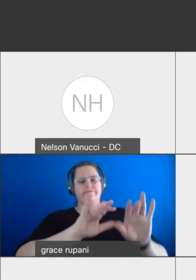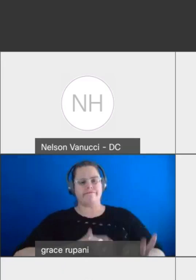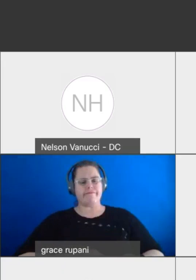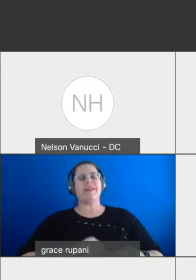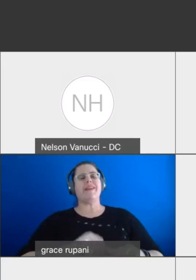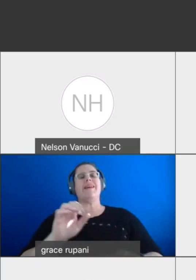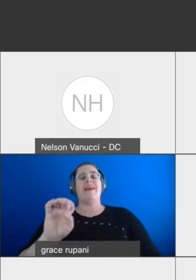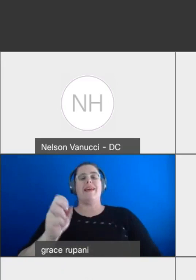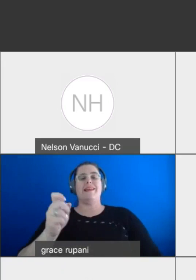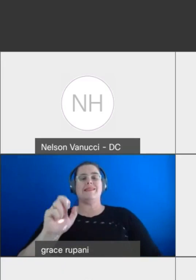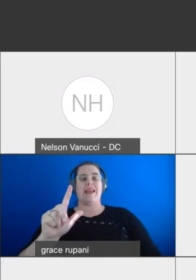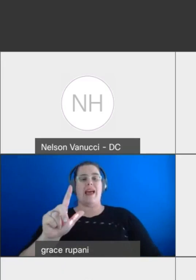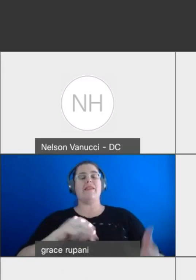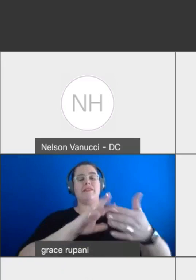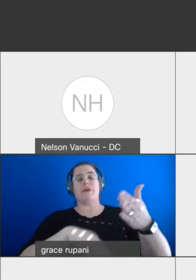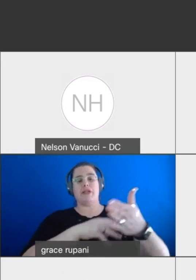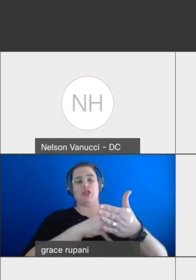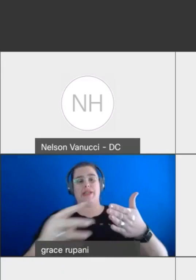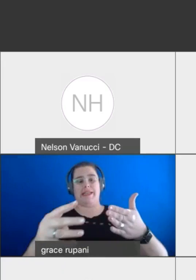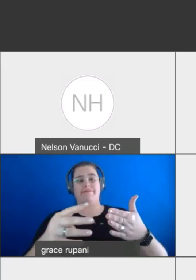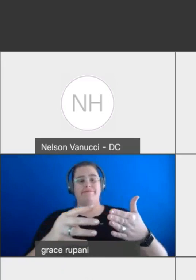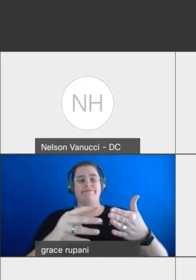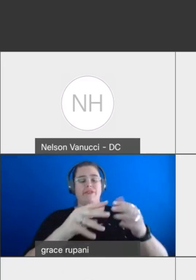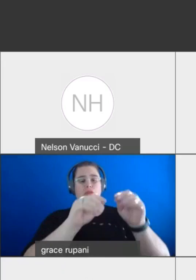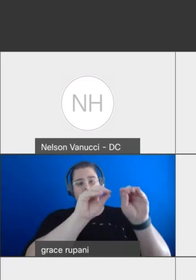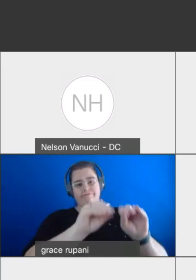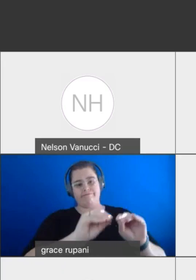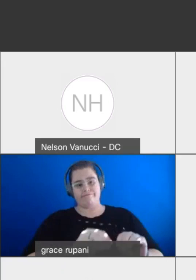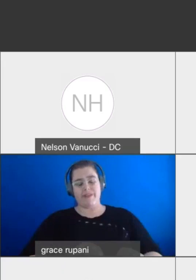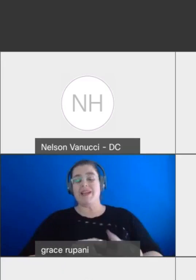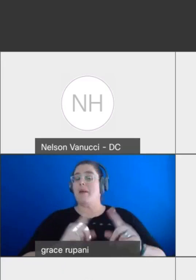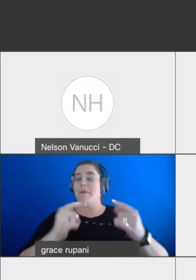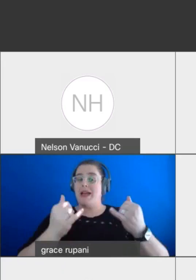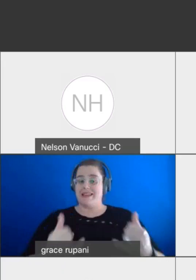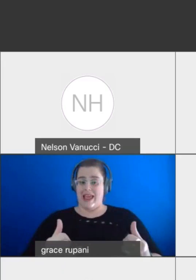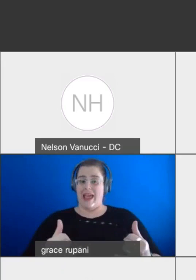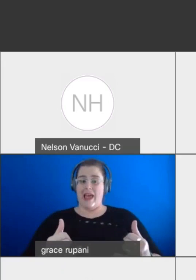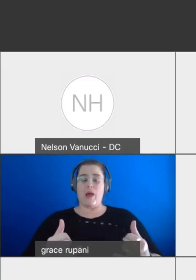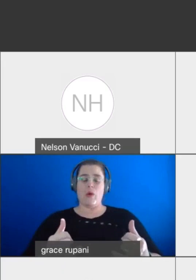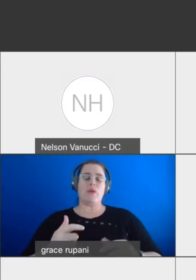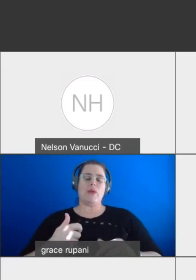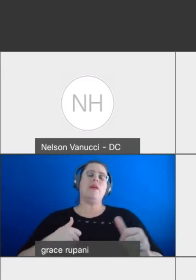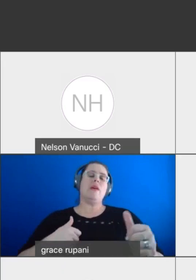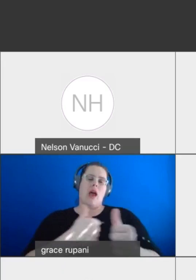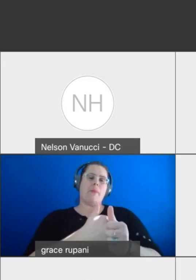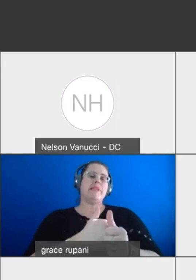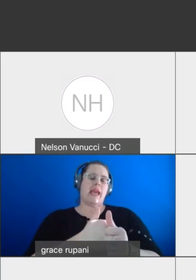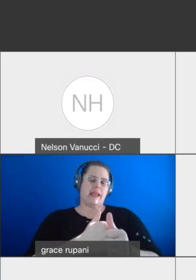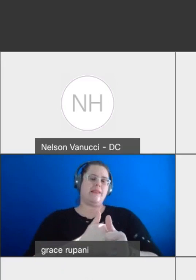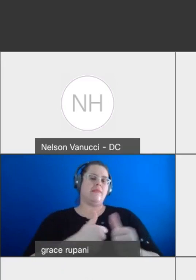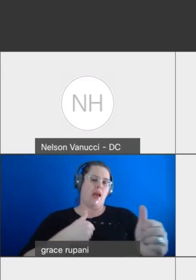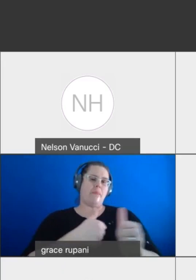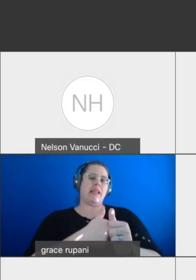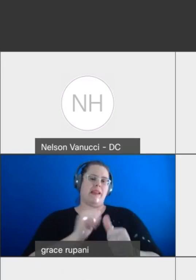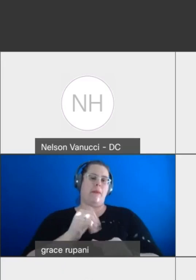is being updated now through contact with their quality resource